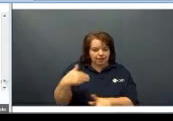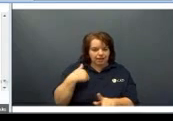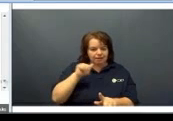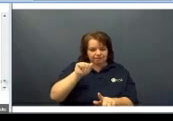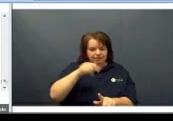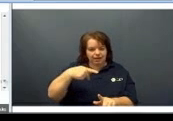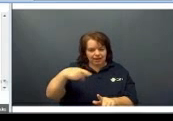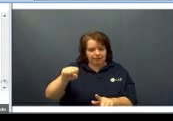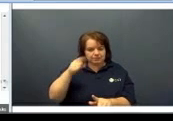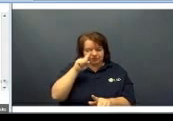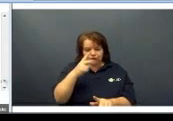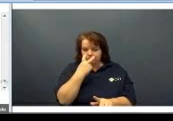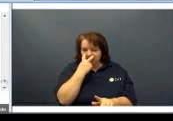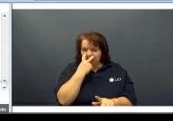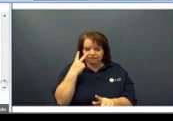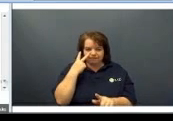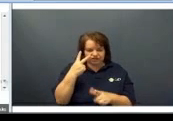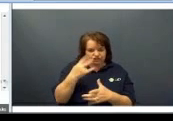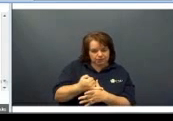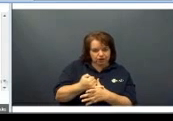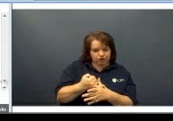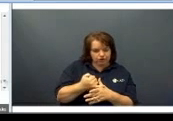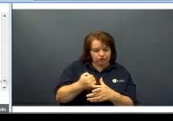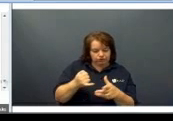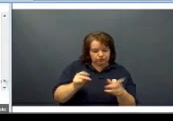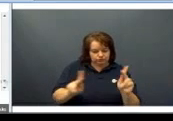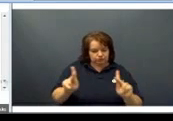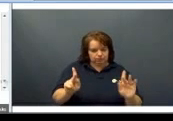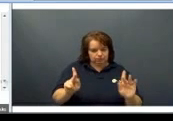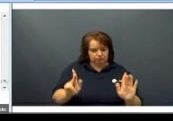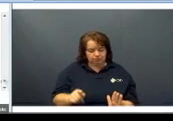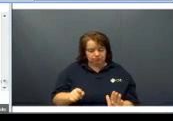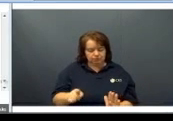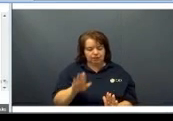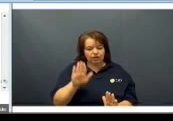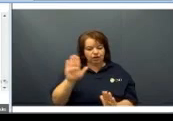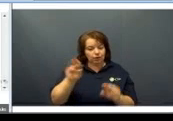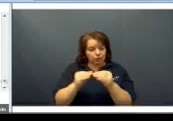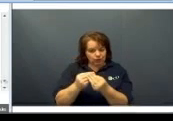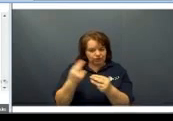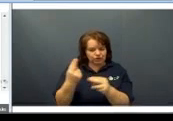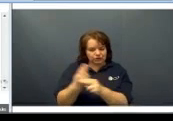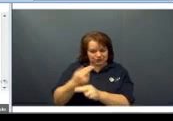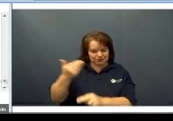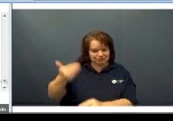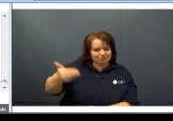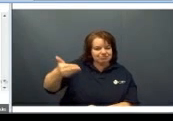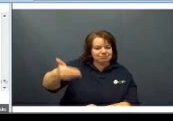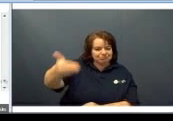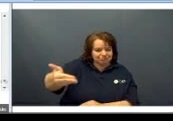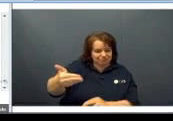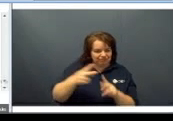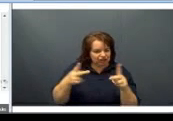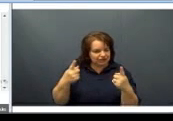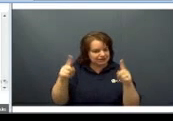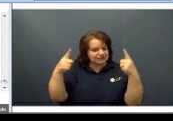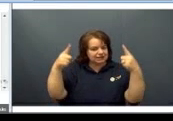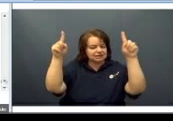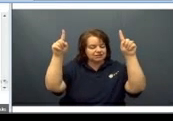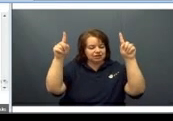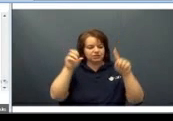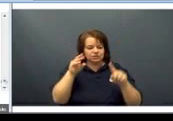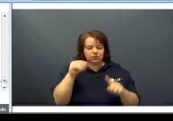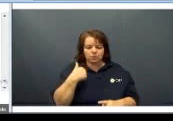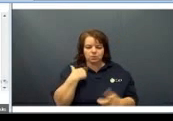and the iPad have apps for blind and visually impaired users, and that her organization uses them